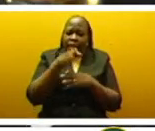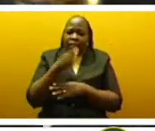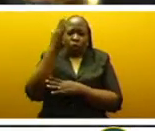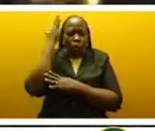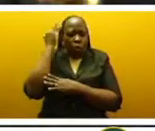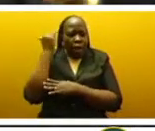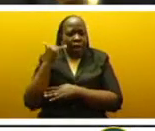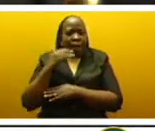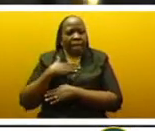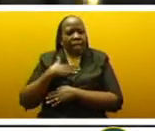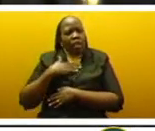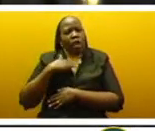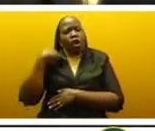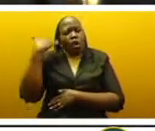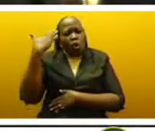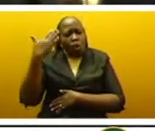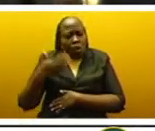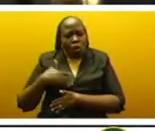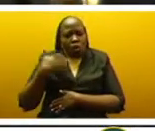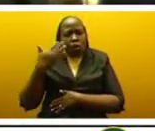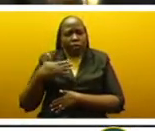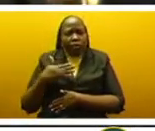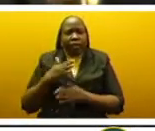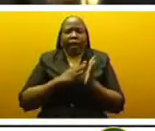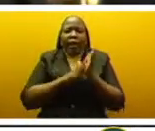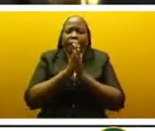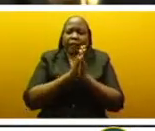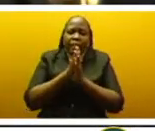always appreciate the fact that